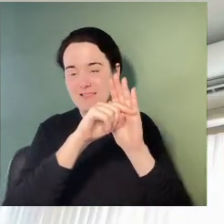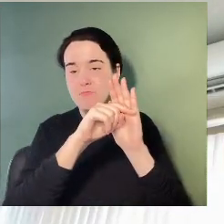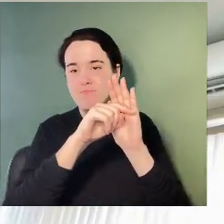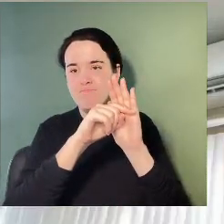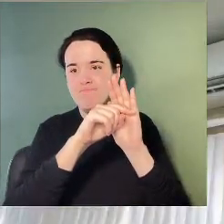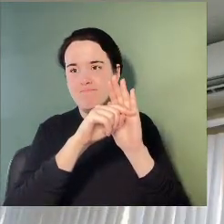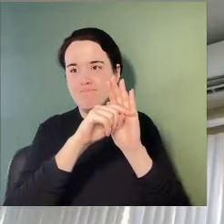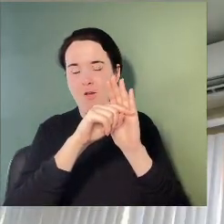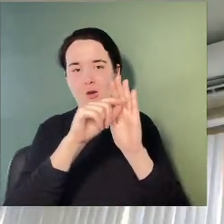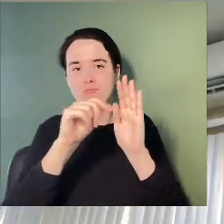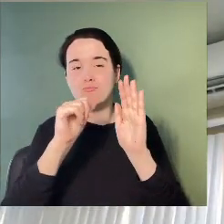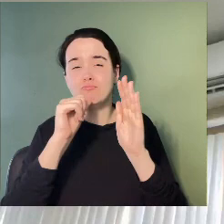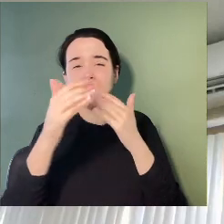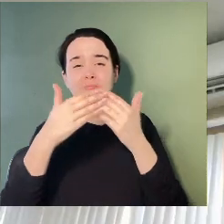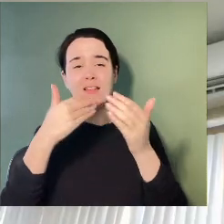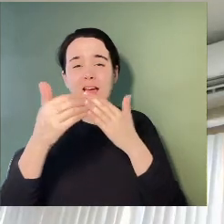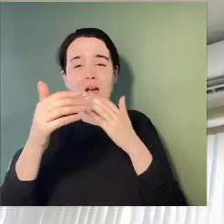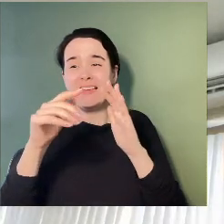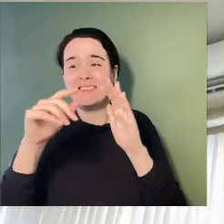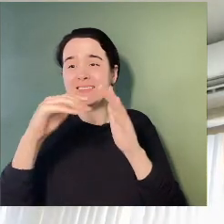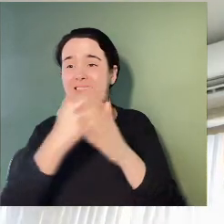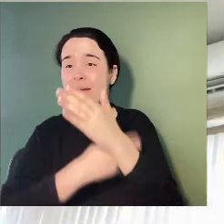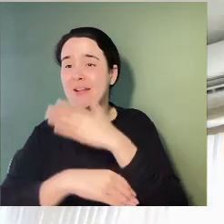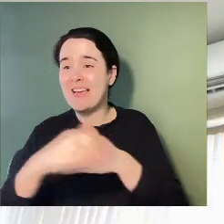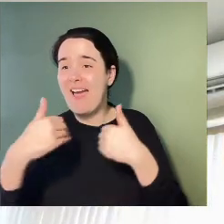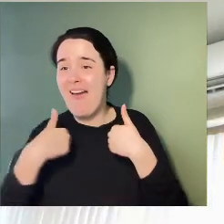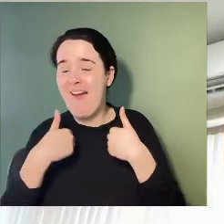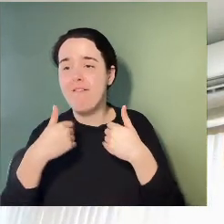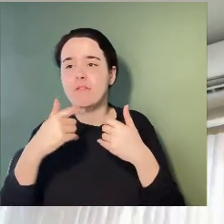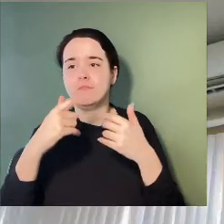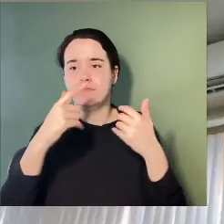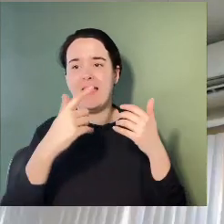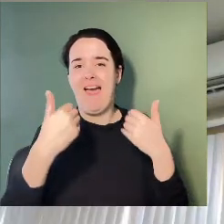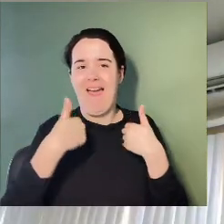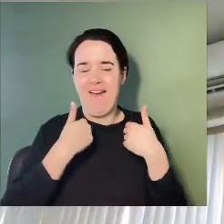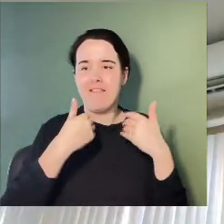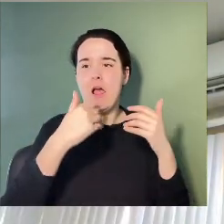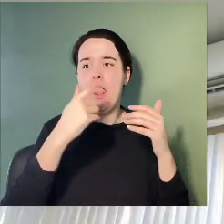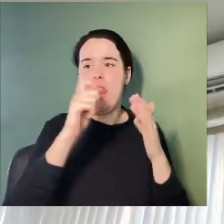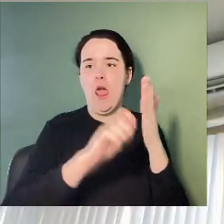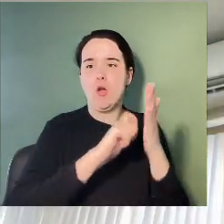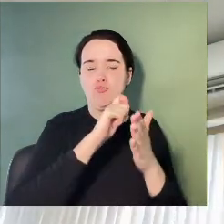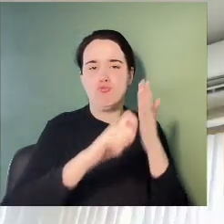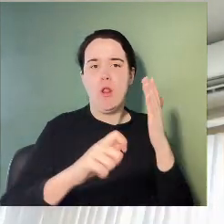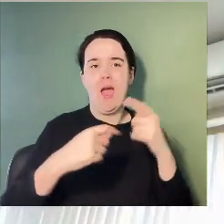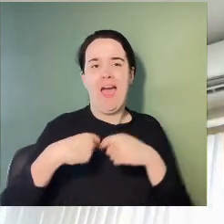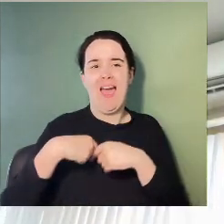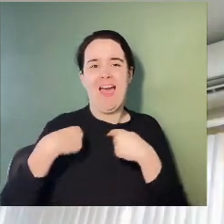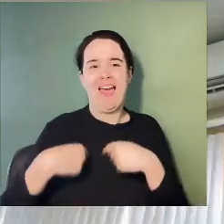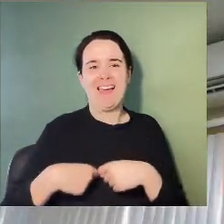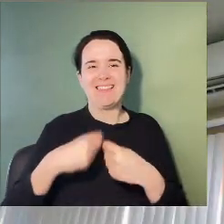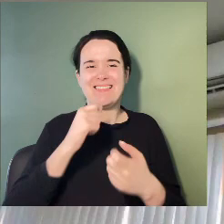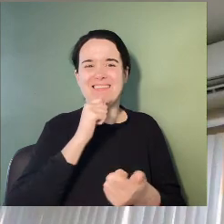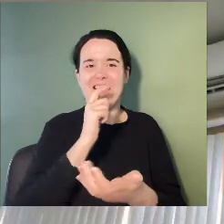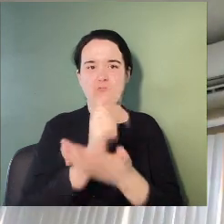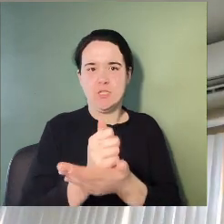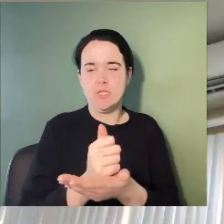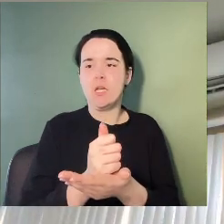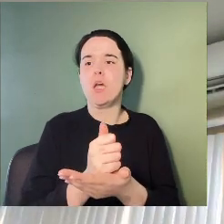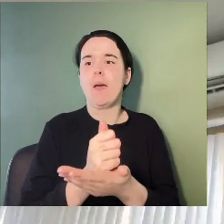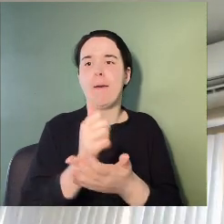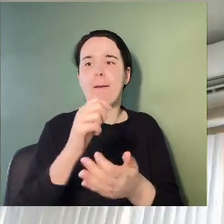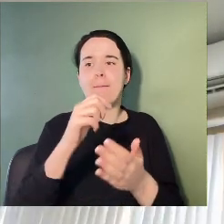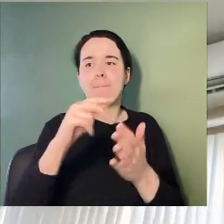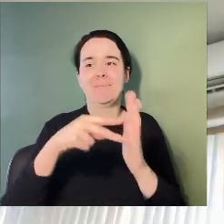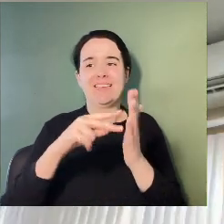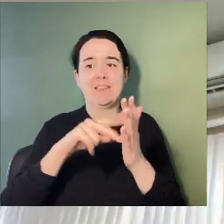the disability you have, the Electoral Act guarantees that you have the right to participate in the